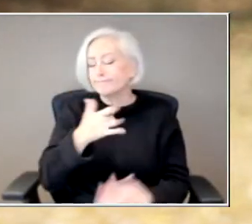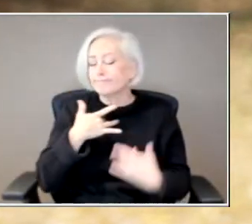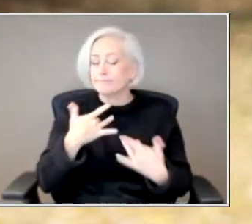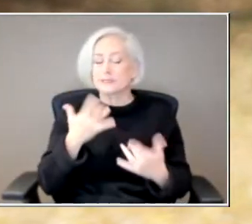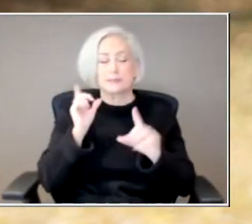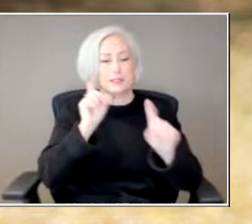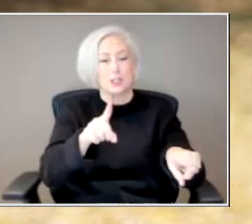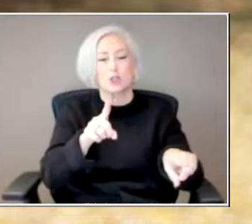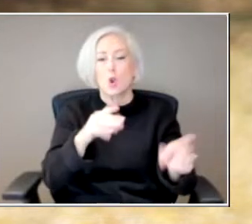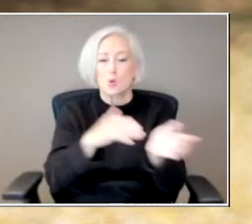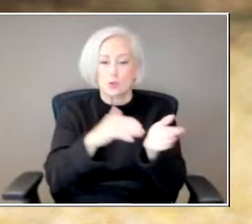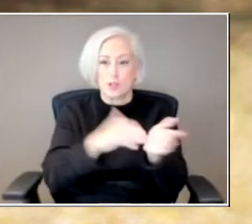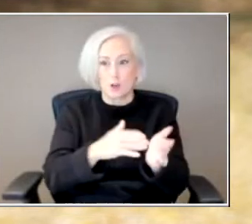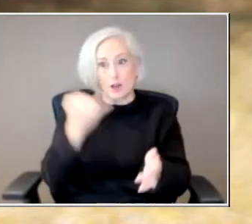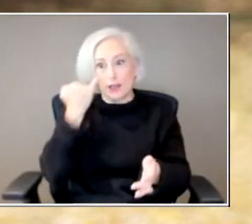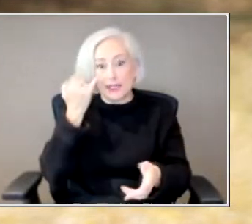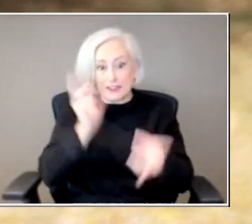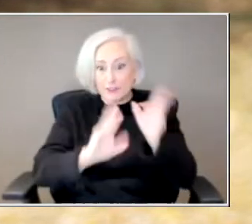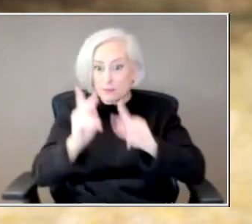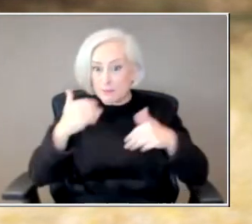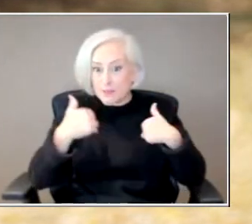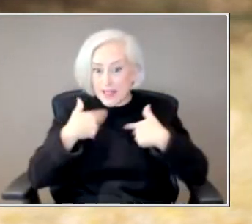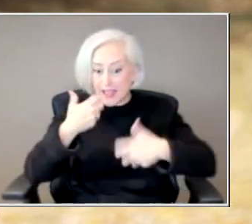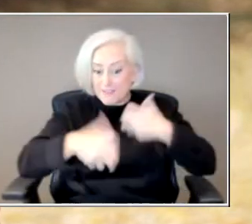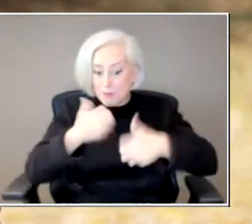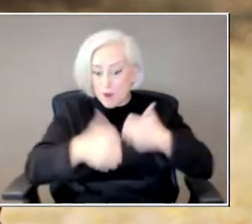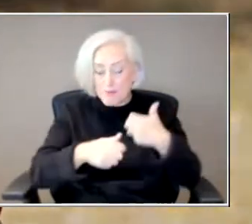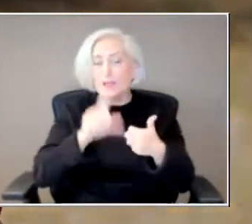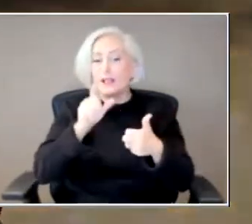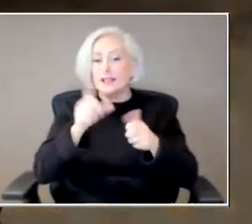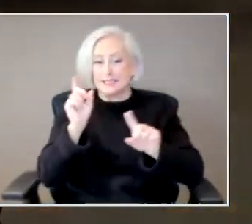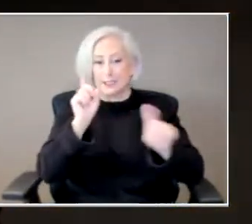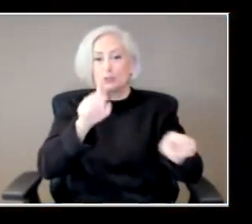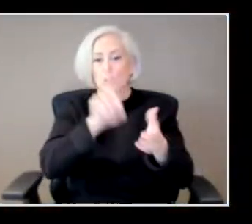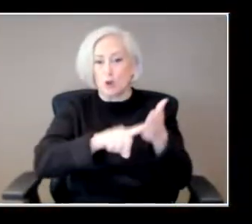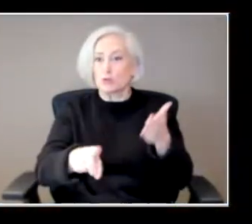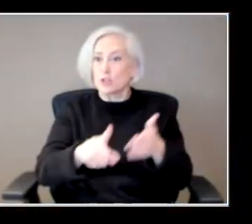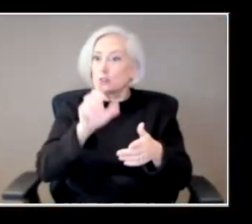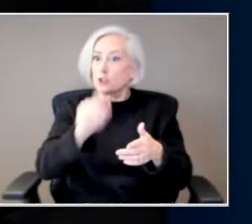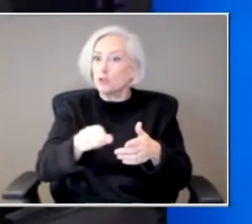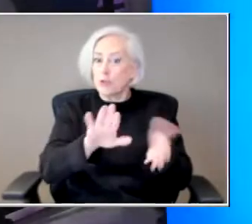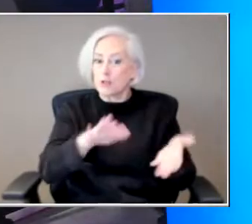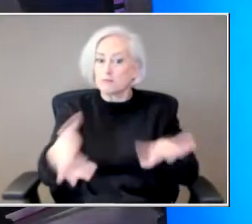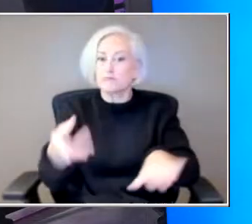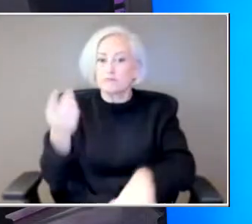have it checked. I mean, it's no joke. It can kill you in a heartbeat.